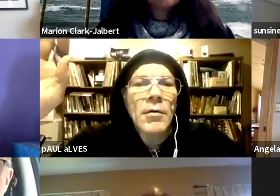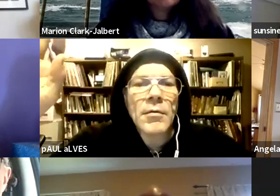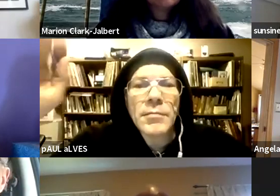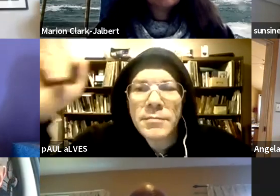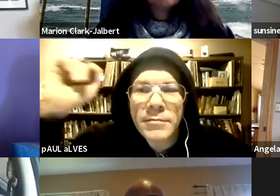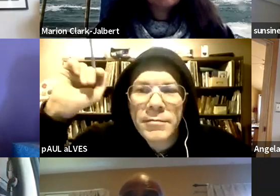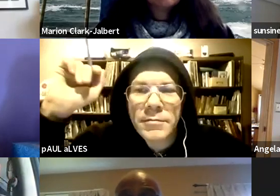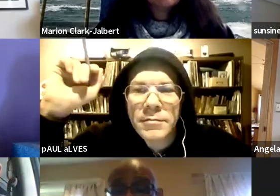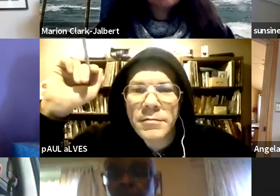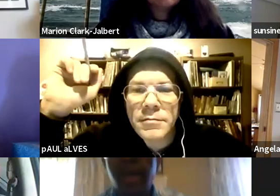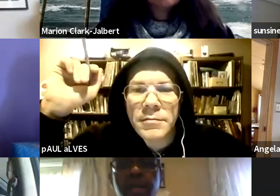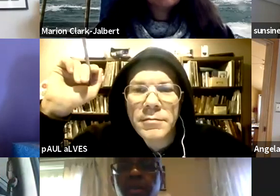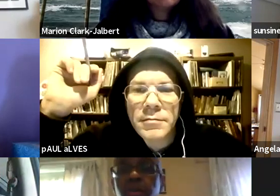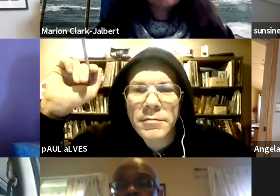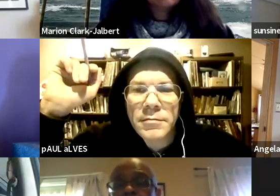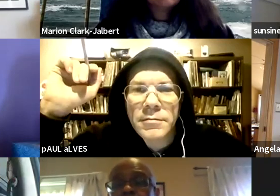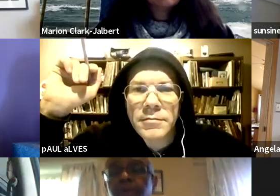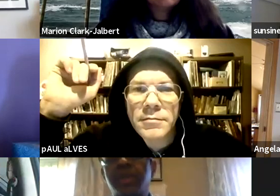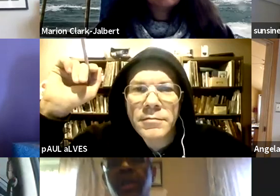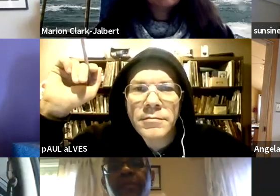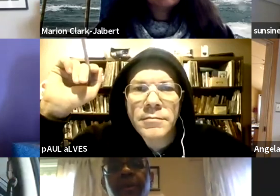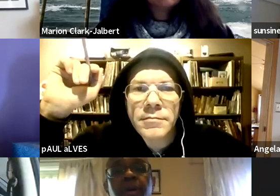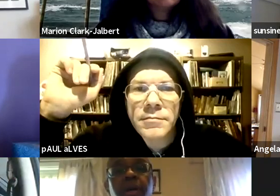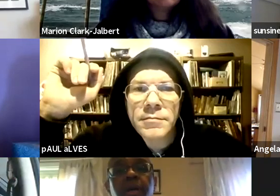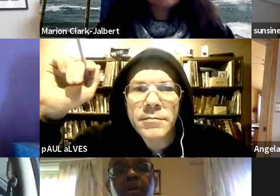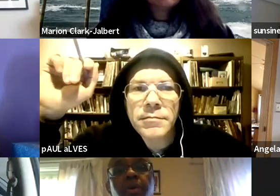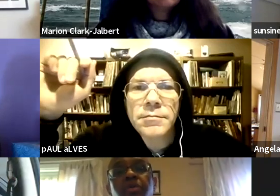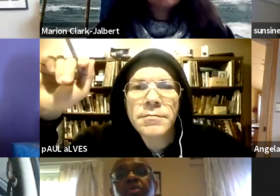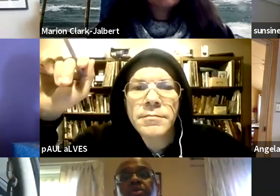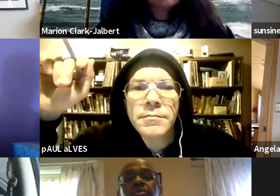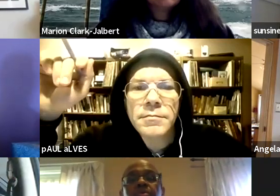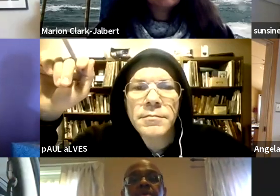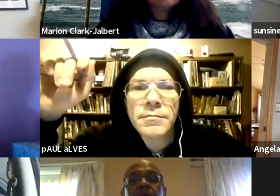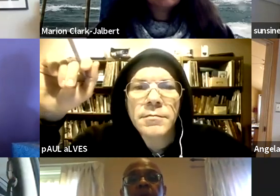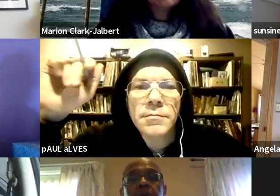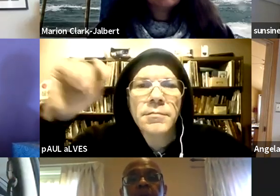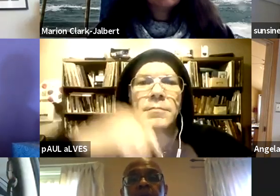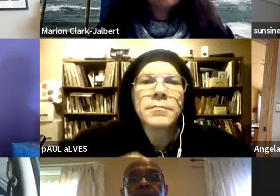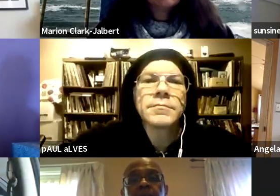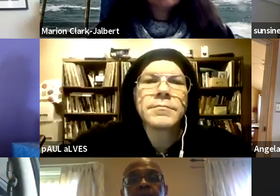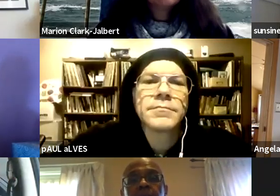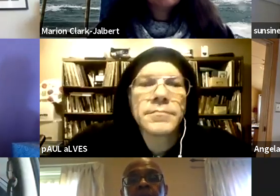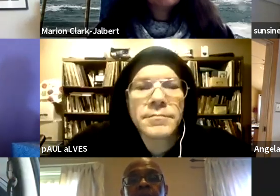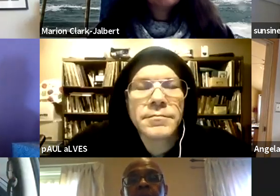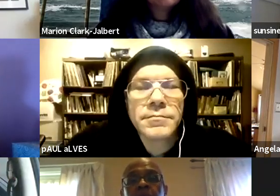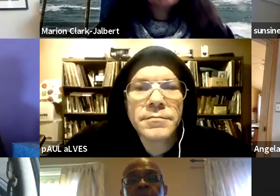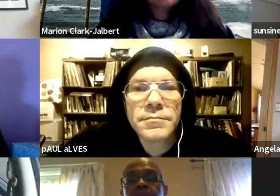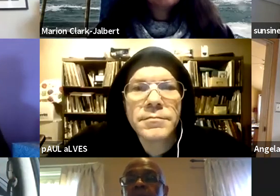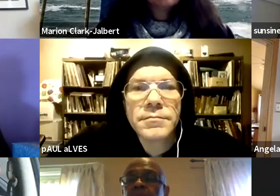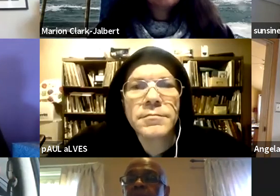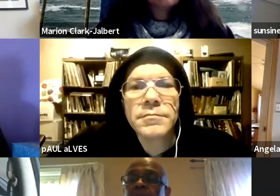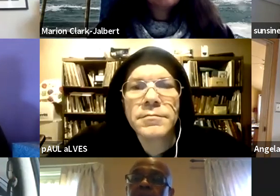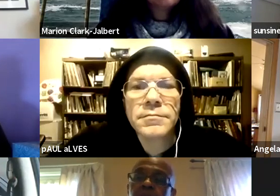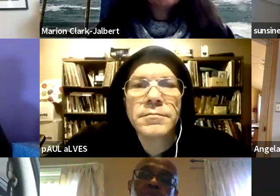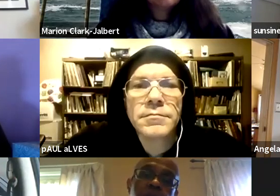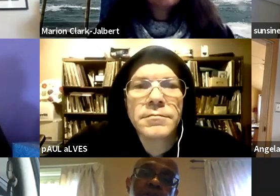Well, I would ask her to put herself in Gilberto's shoes and look at what he may